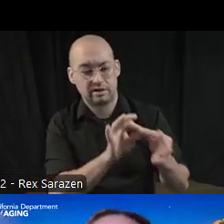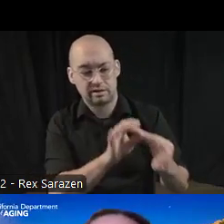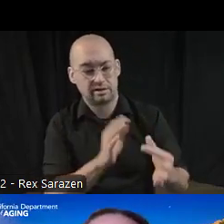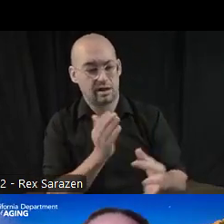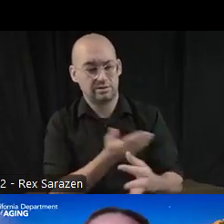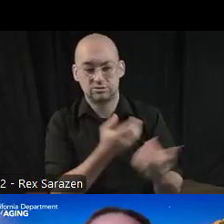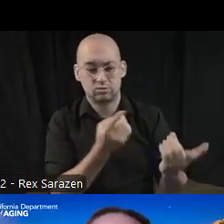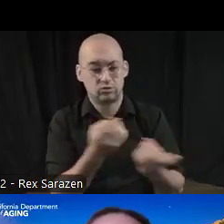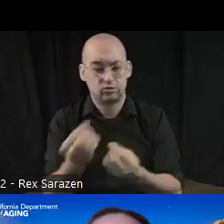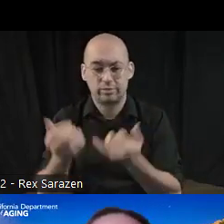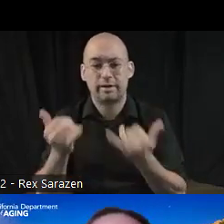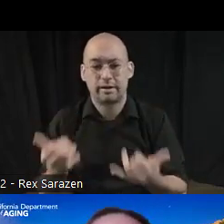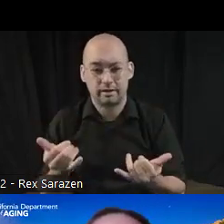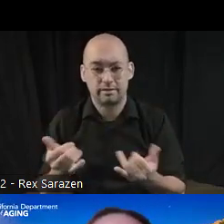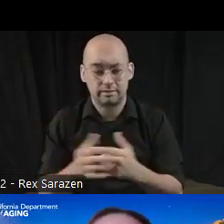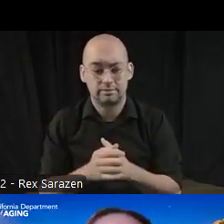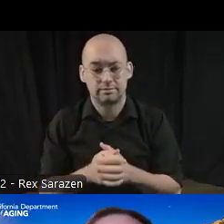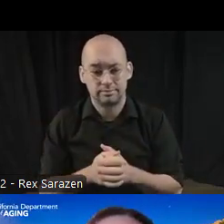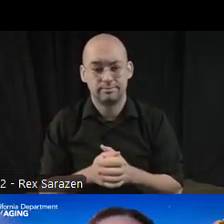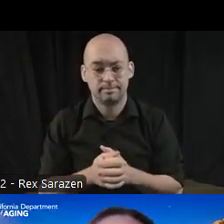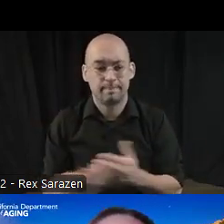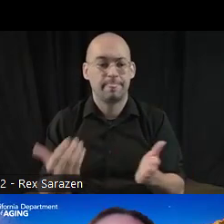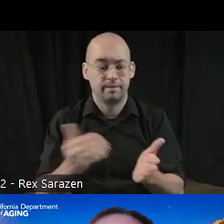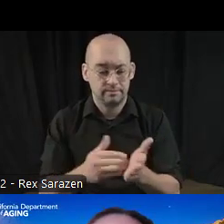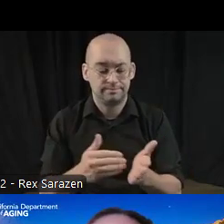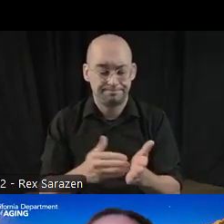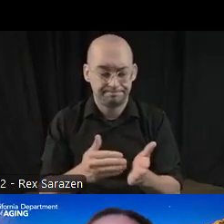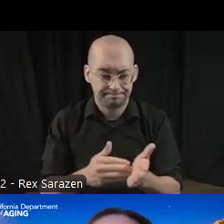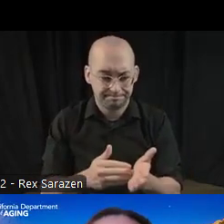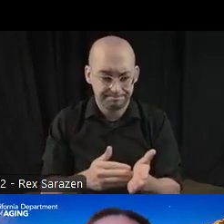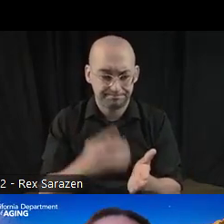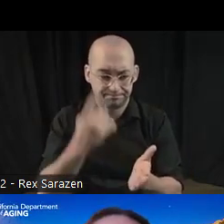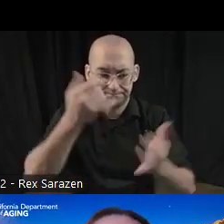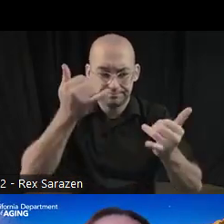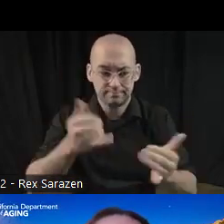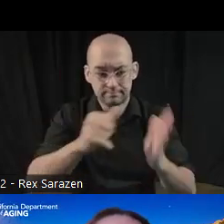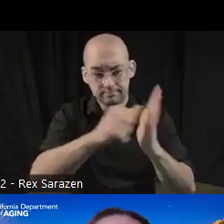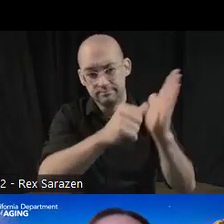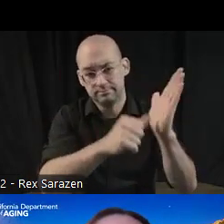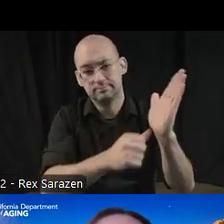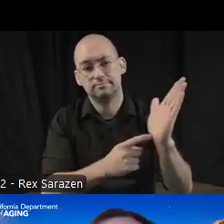today. So again, for today's agenda,